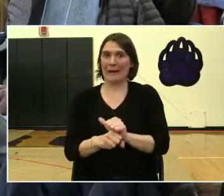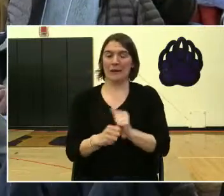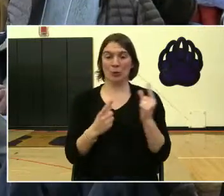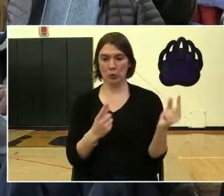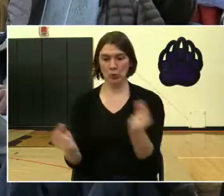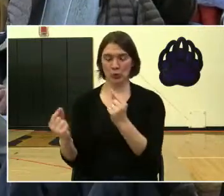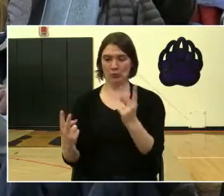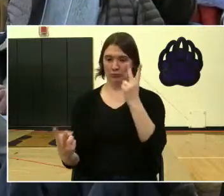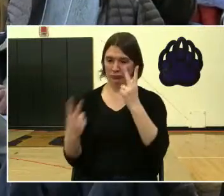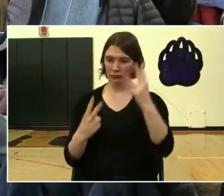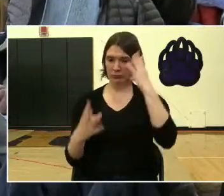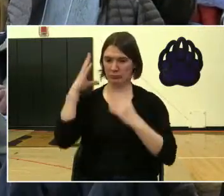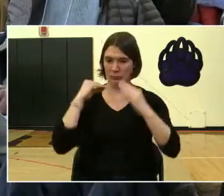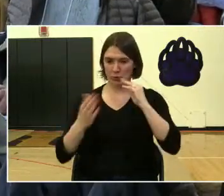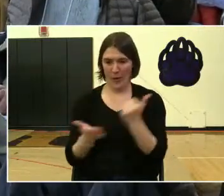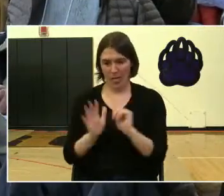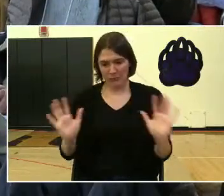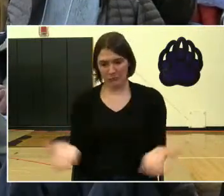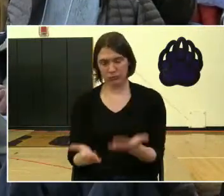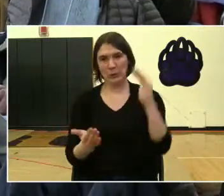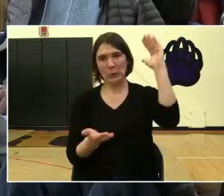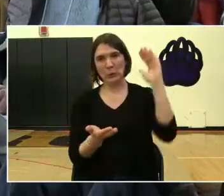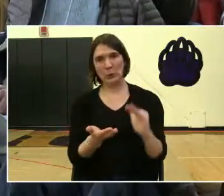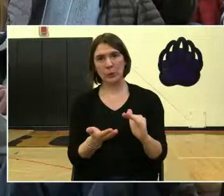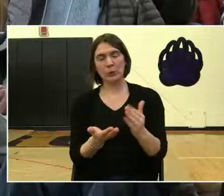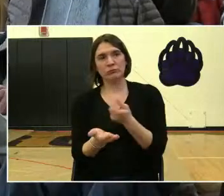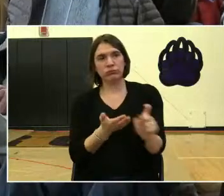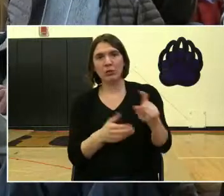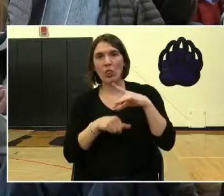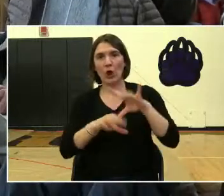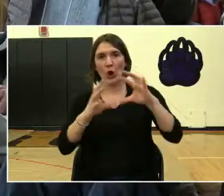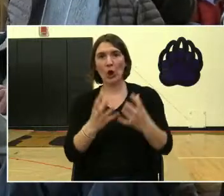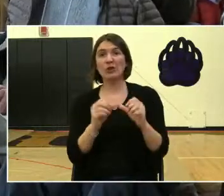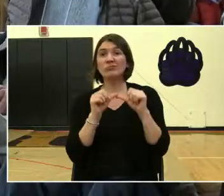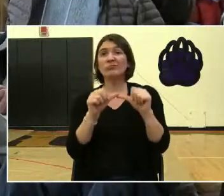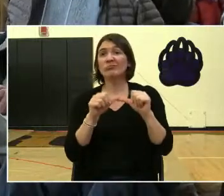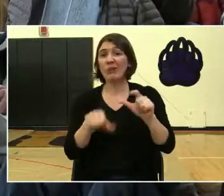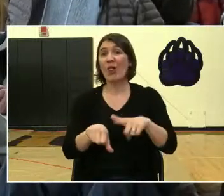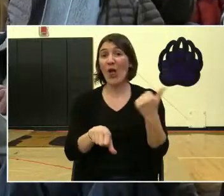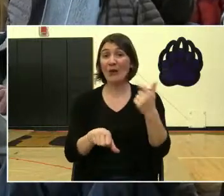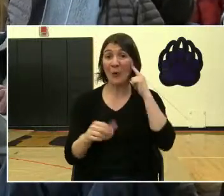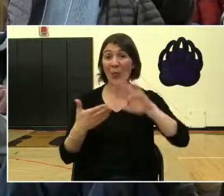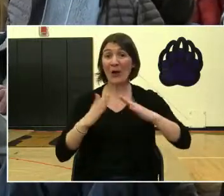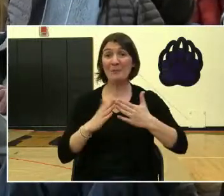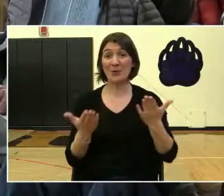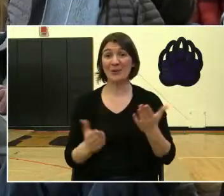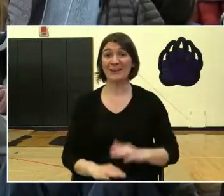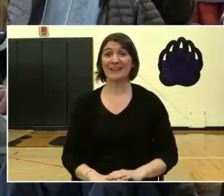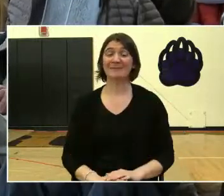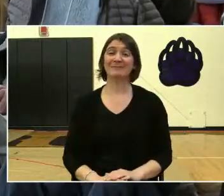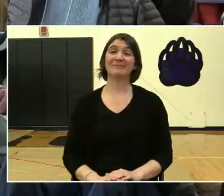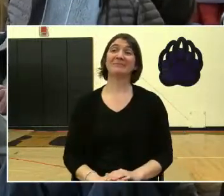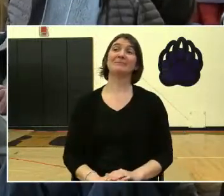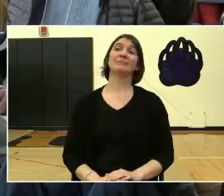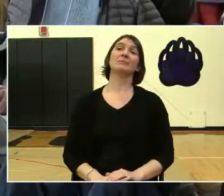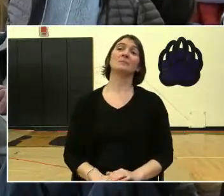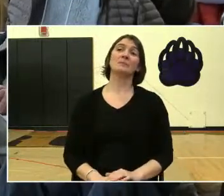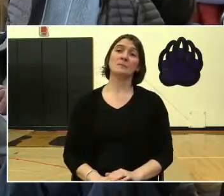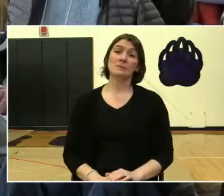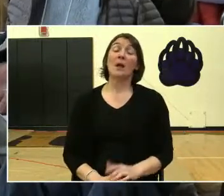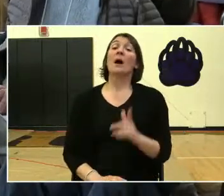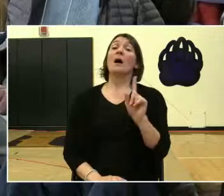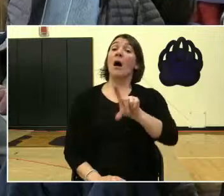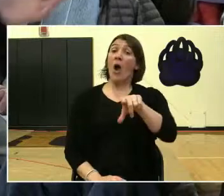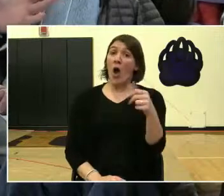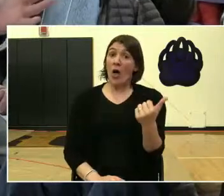working on reducing our emissions and ensuring the longevity and sustainability of our community um